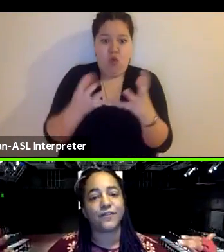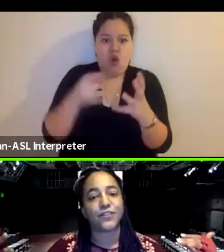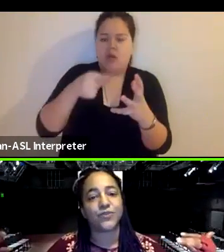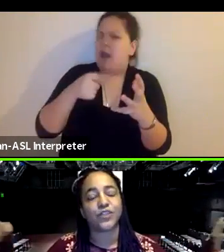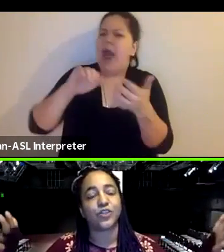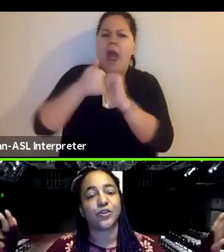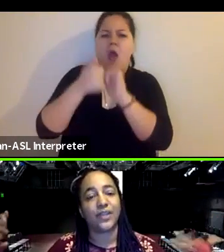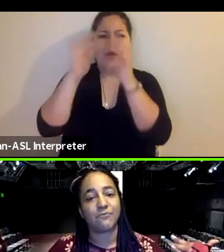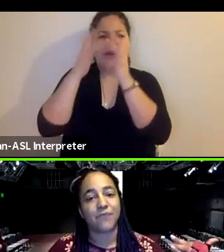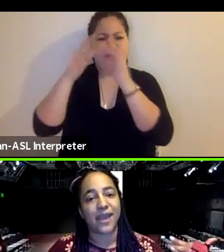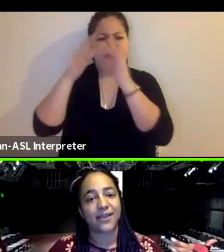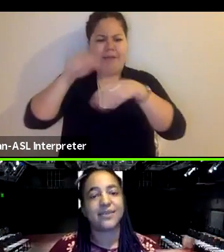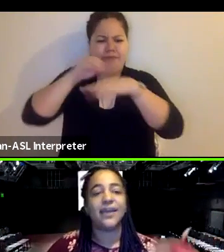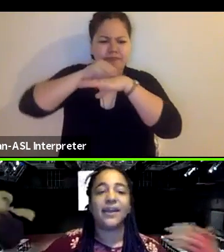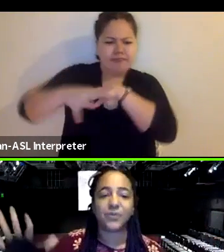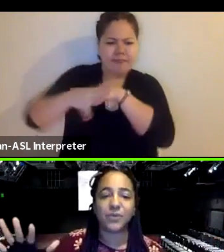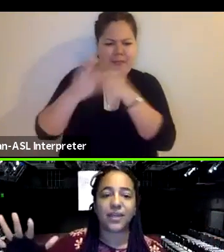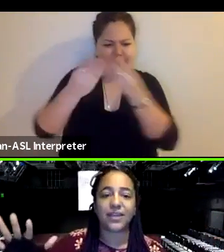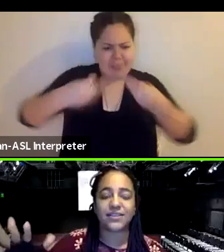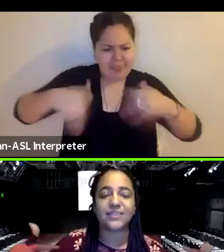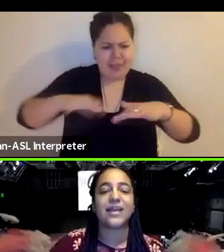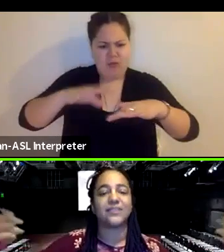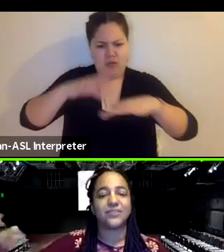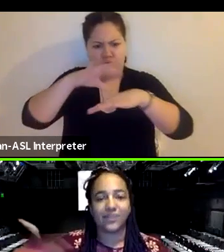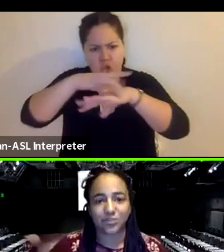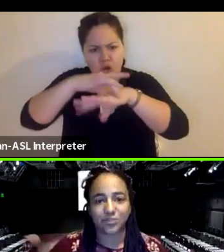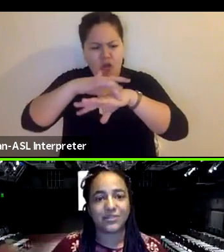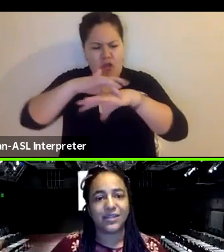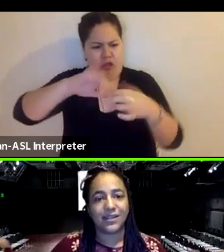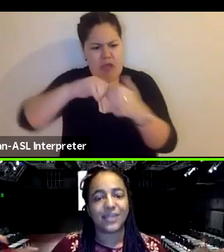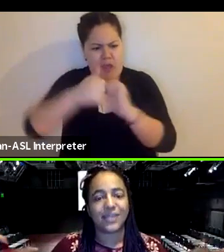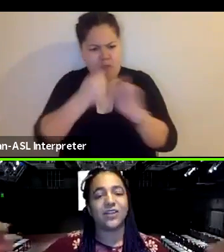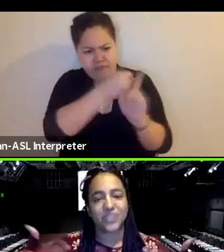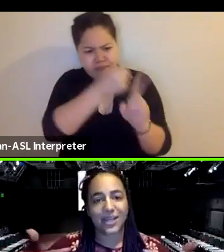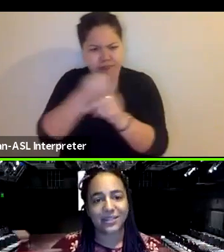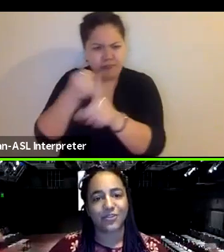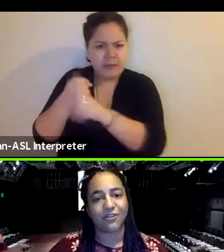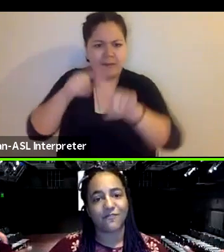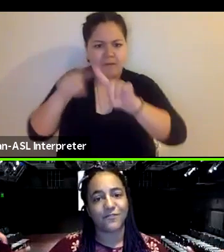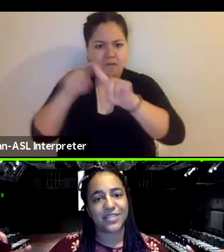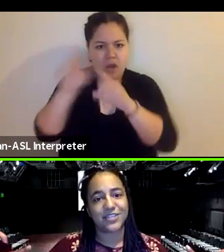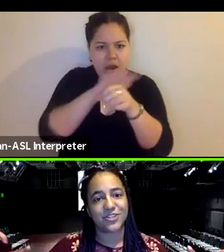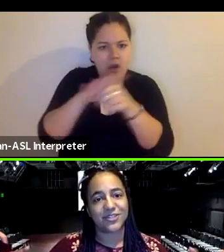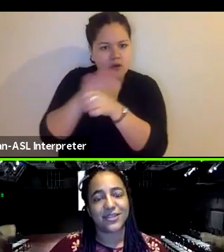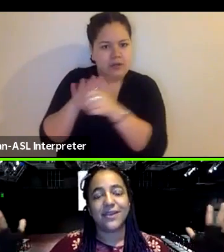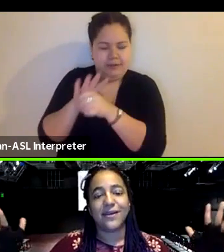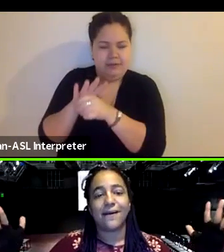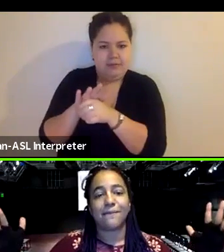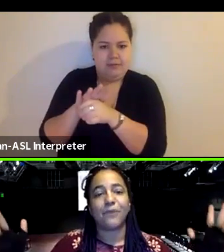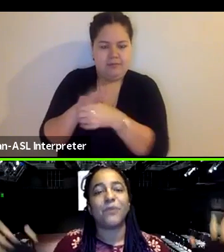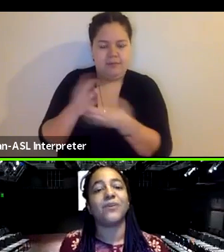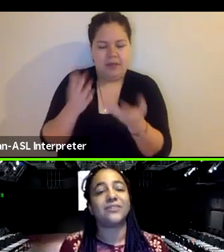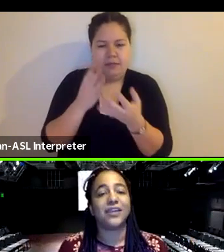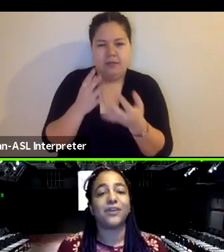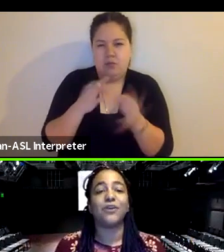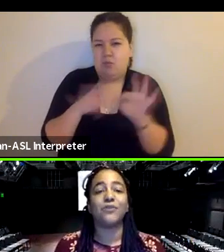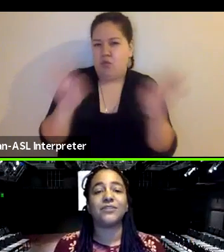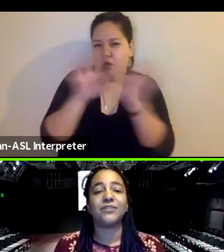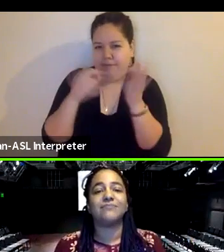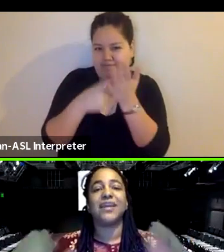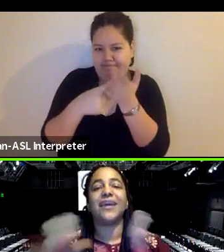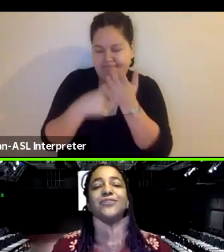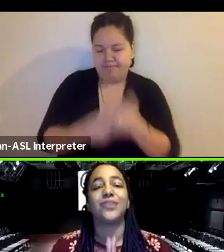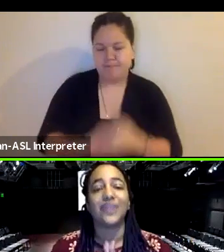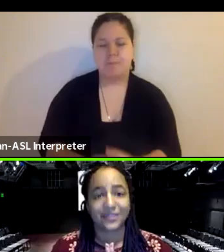its infrastructure impacts? How do we recognize that and acknowledge that in our conversations? But we wanted to take a